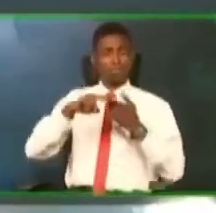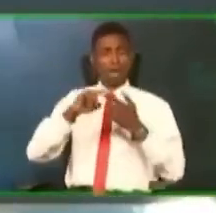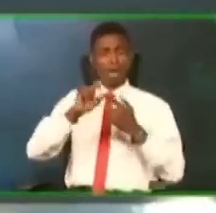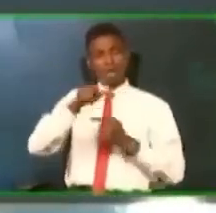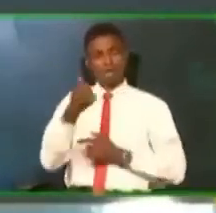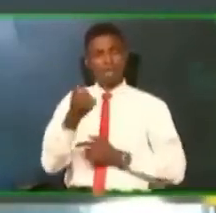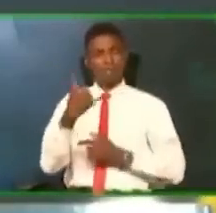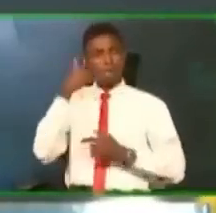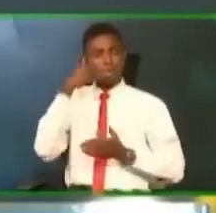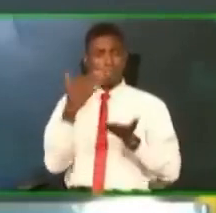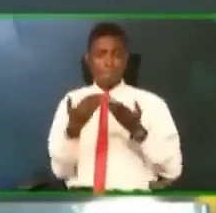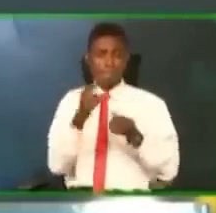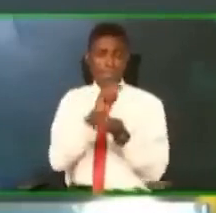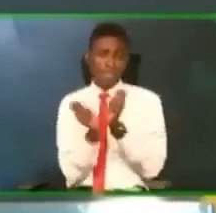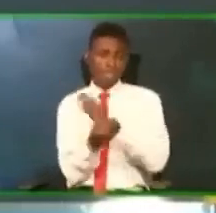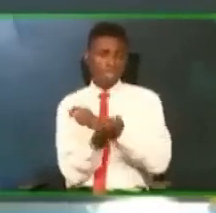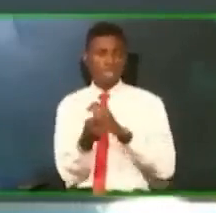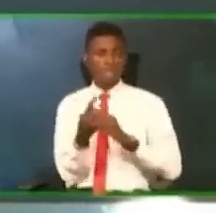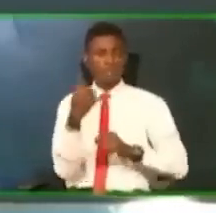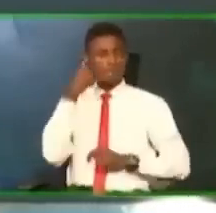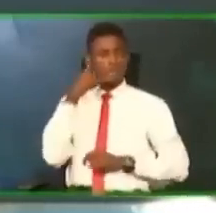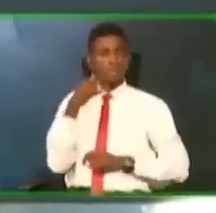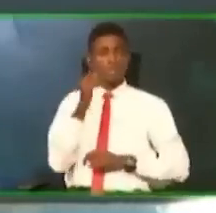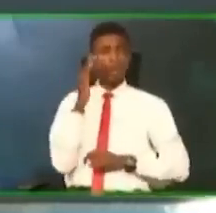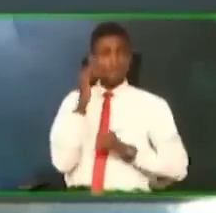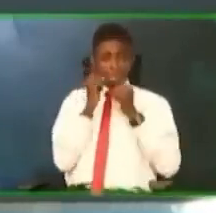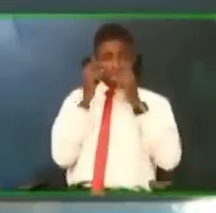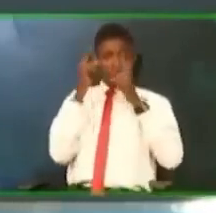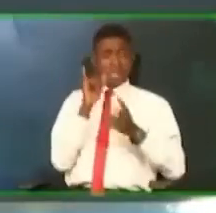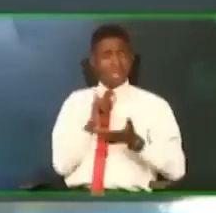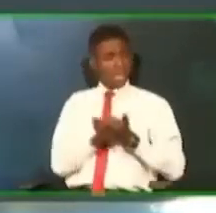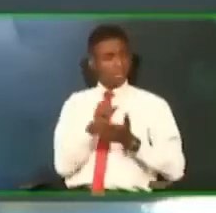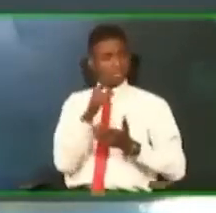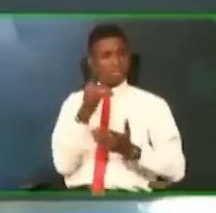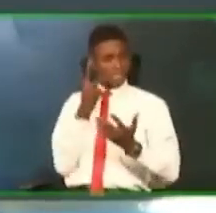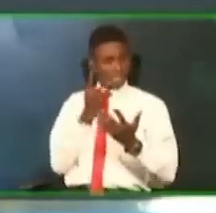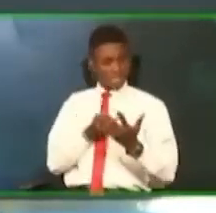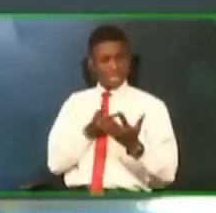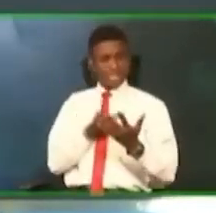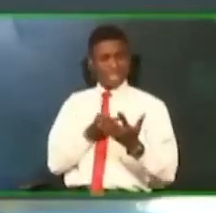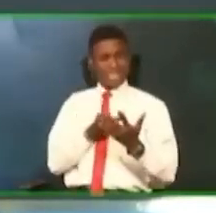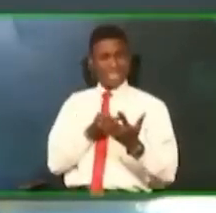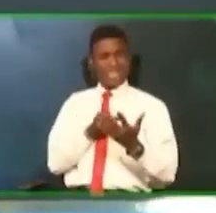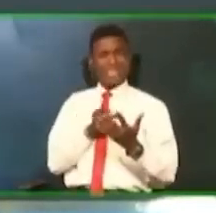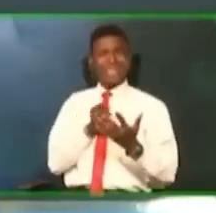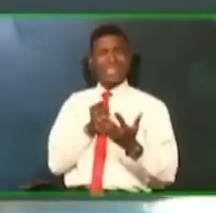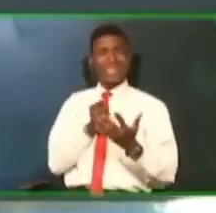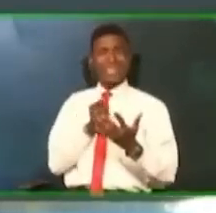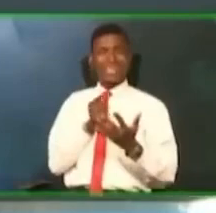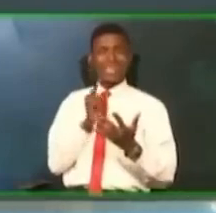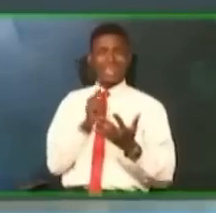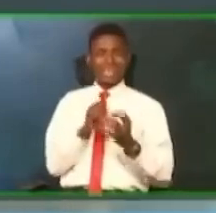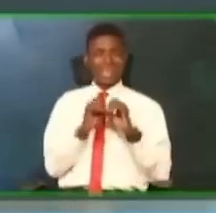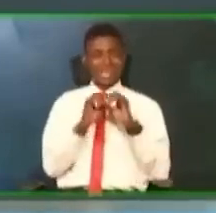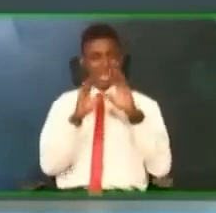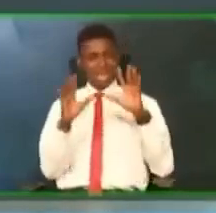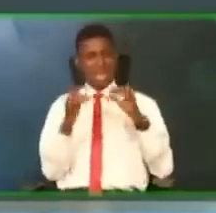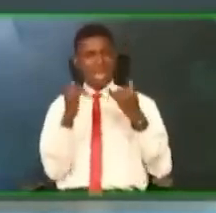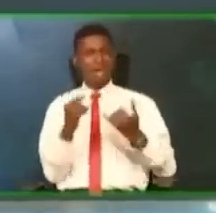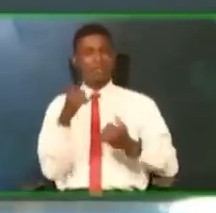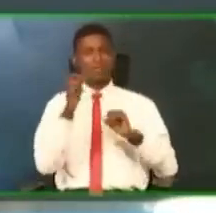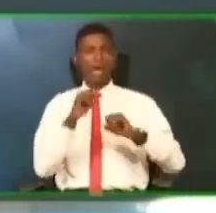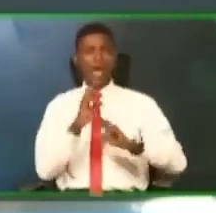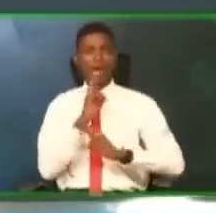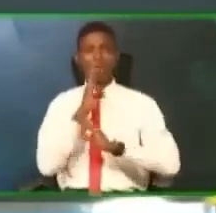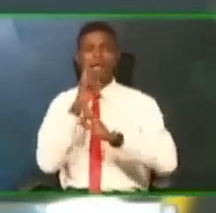see that MMS. Oh, this is what you wanted to say. Now you can respond with joy. So the